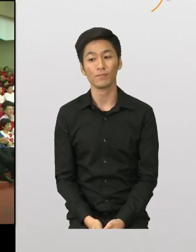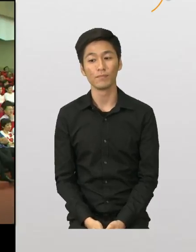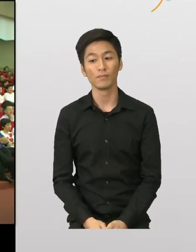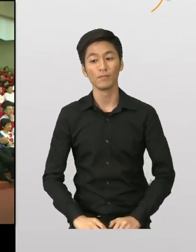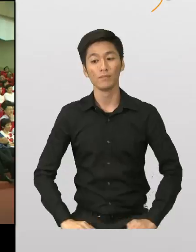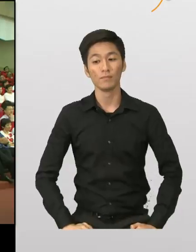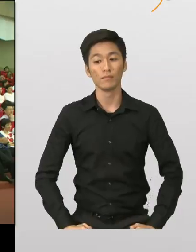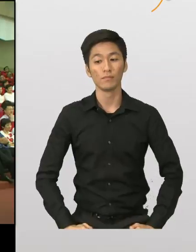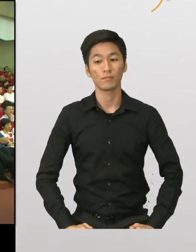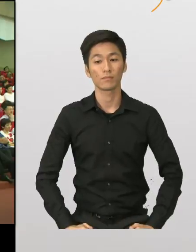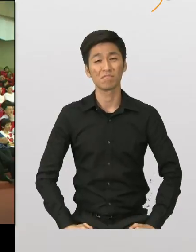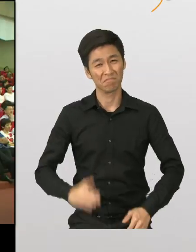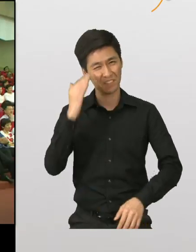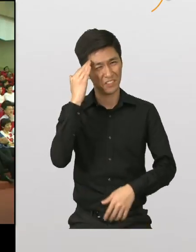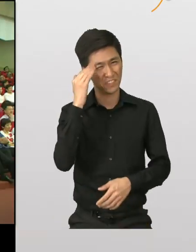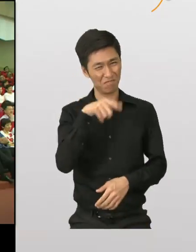I know what some of you are thinking.